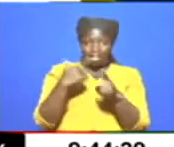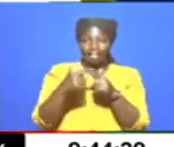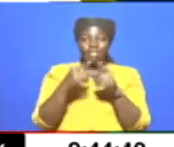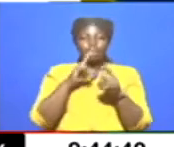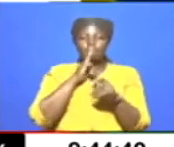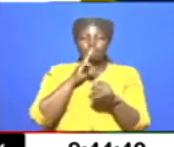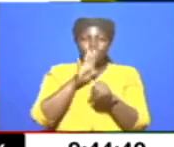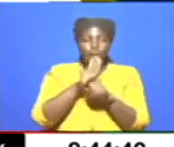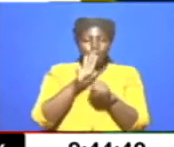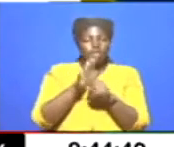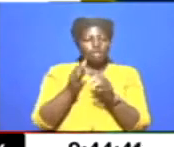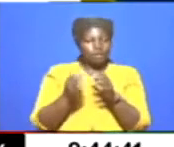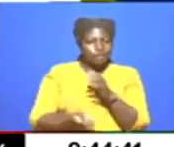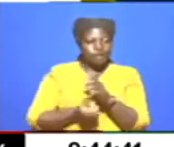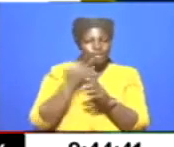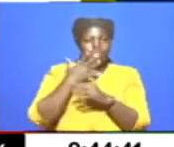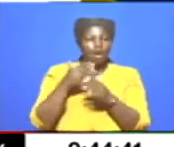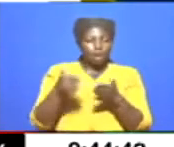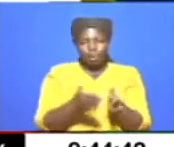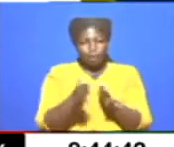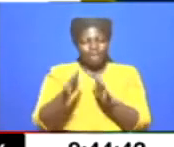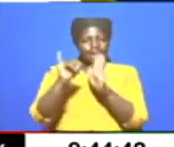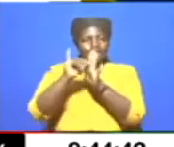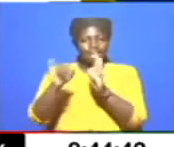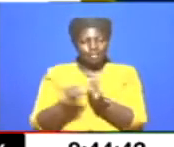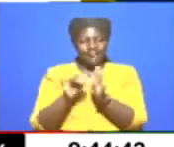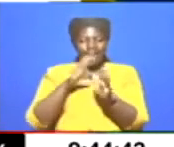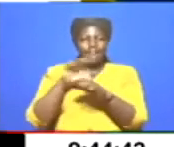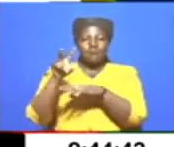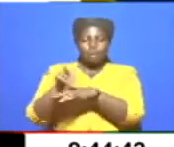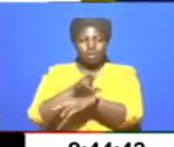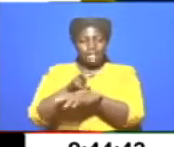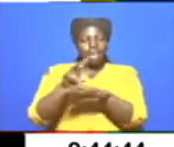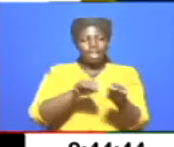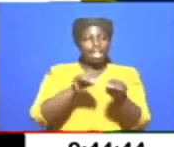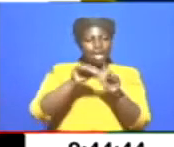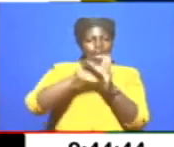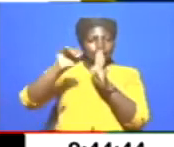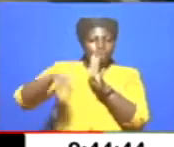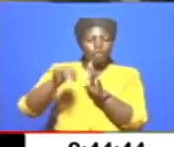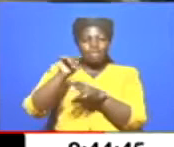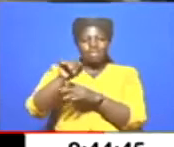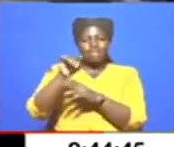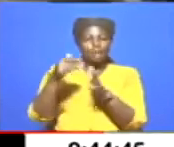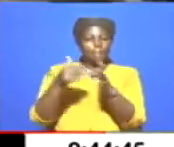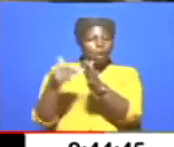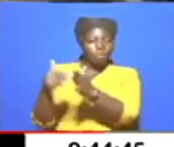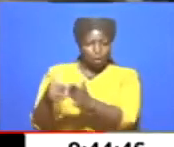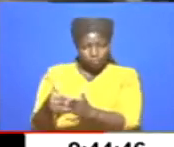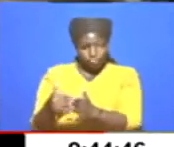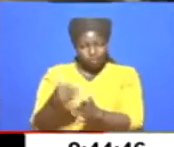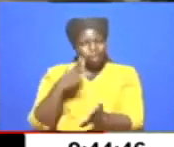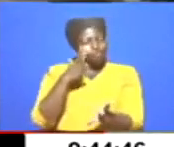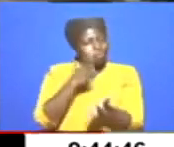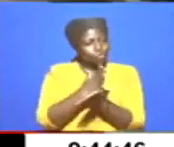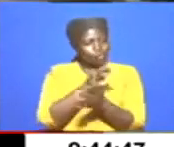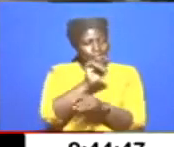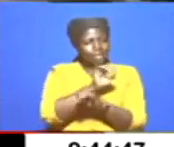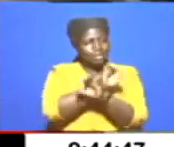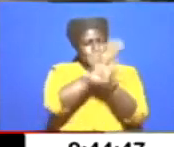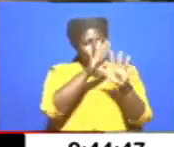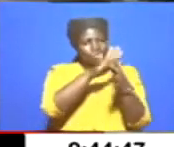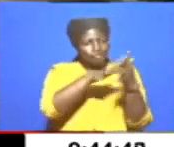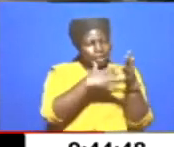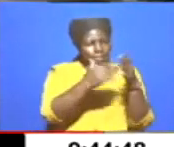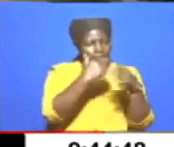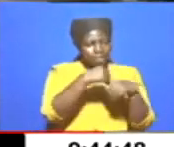formulating a mechanism for identifying and monitoring the removal of such non-tariff barriers. Despite this clear framework,